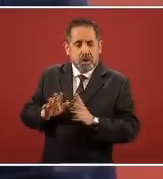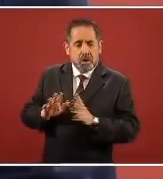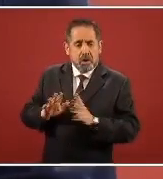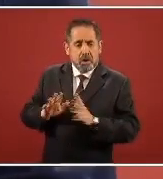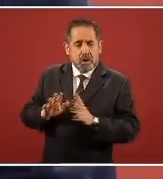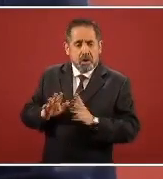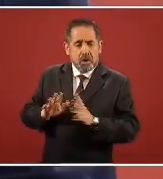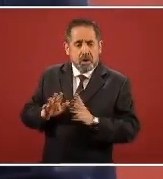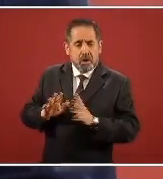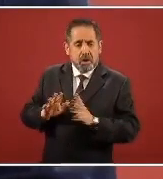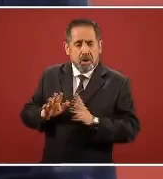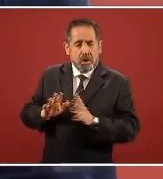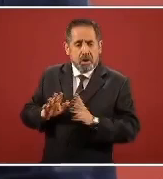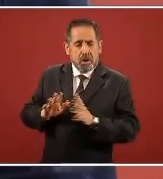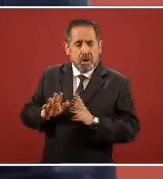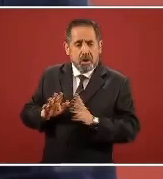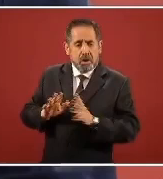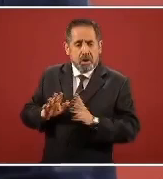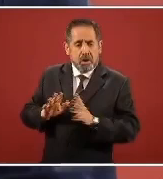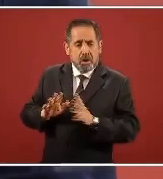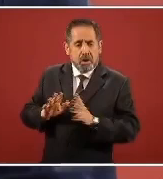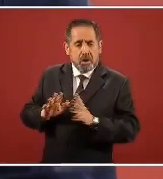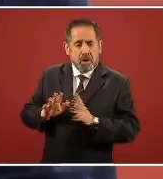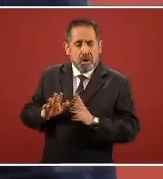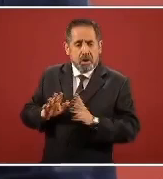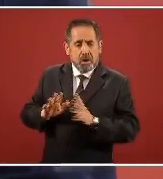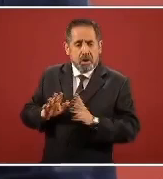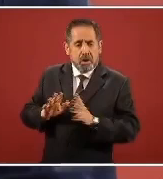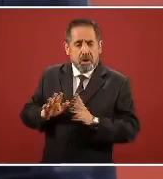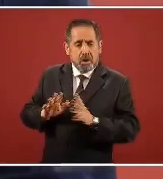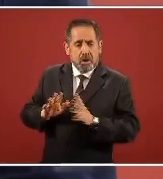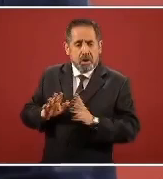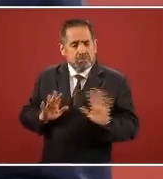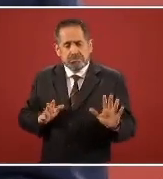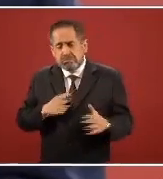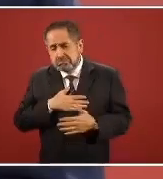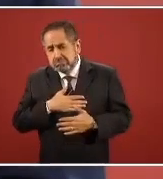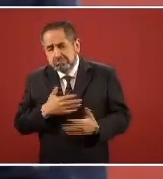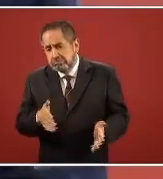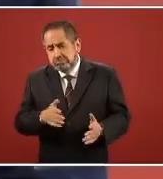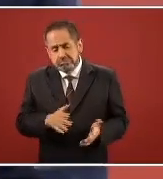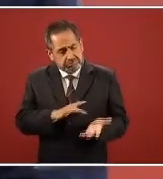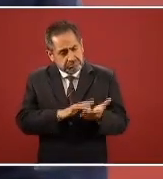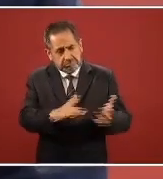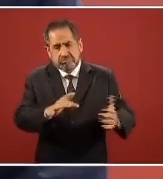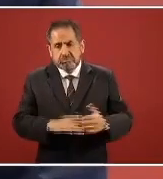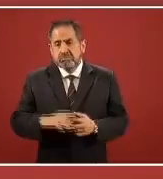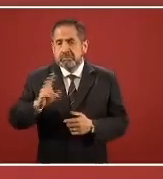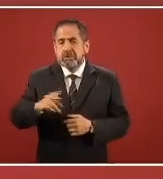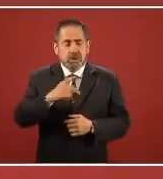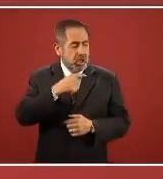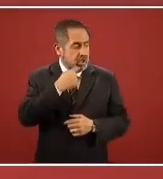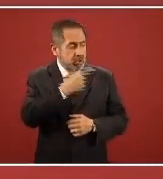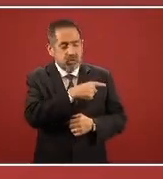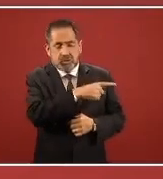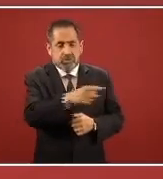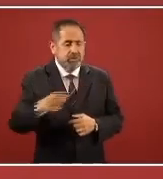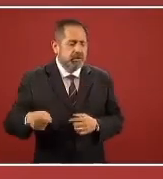And he said, it is not obligatory, it is totally voluntary. Y yo les agradezco mucho